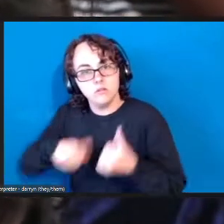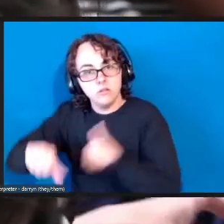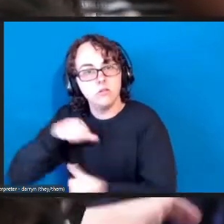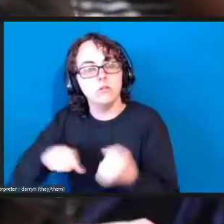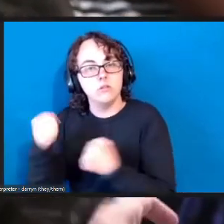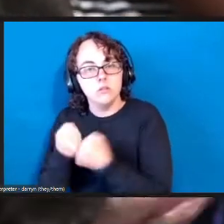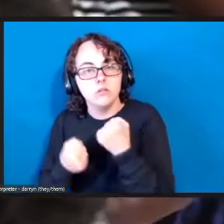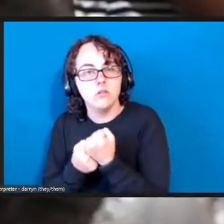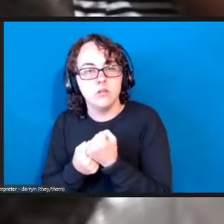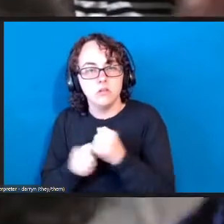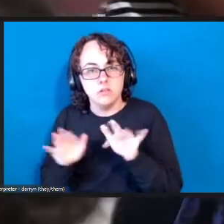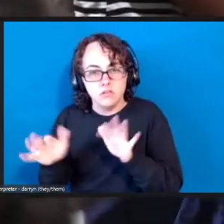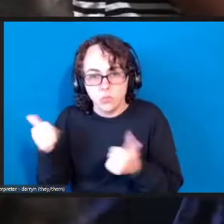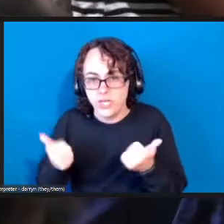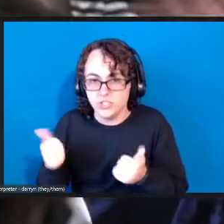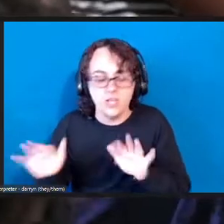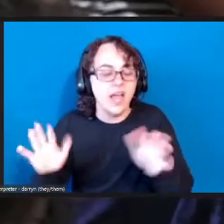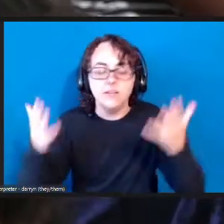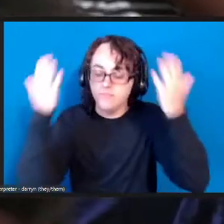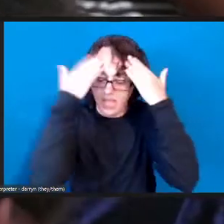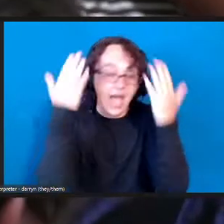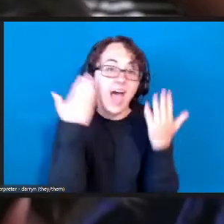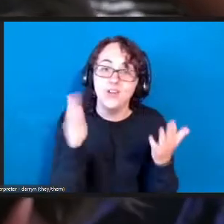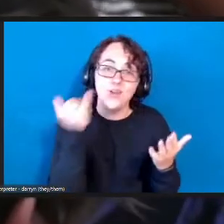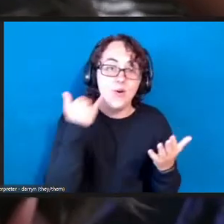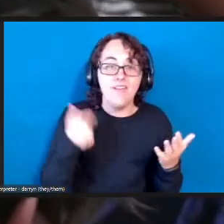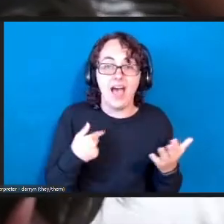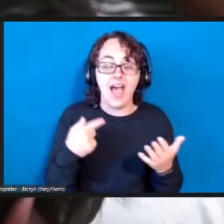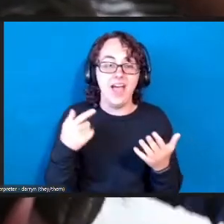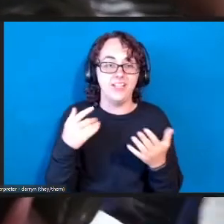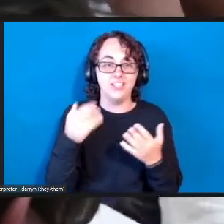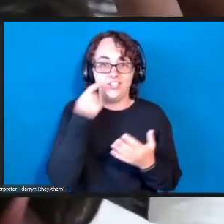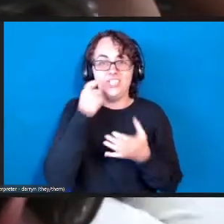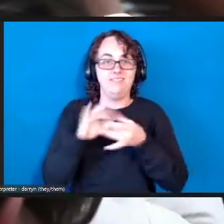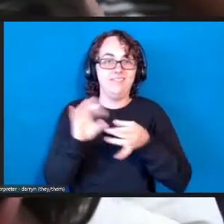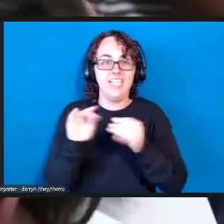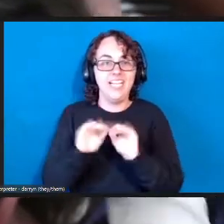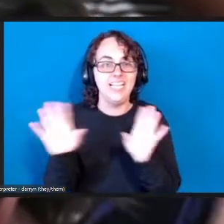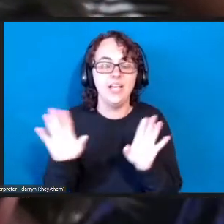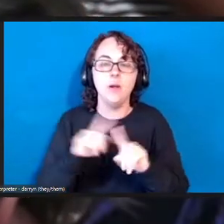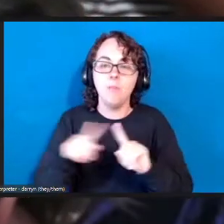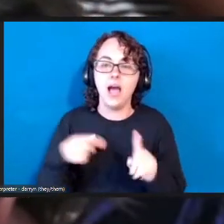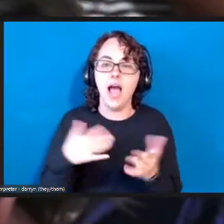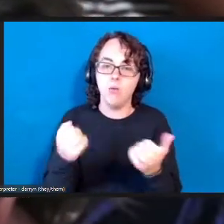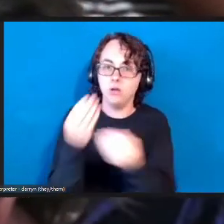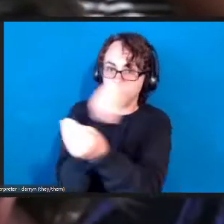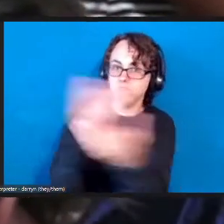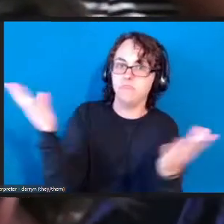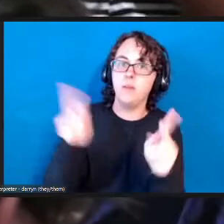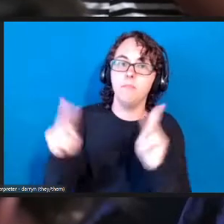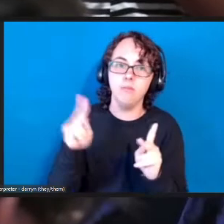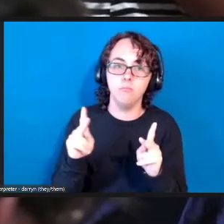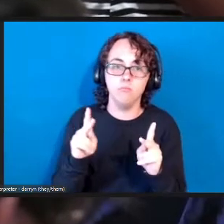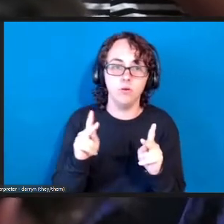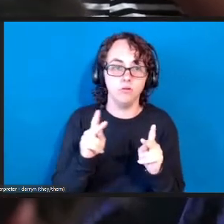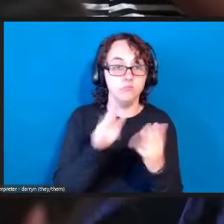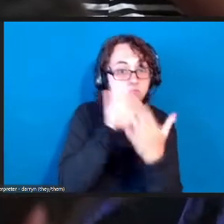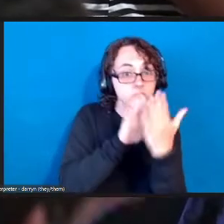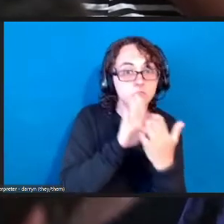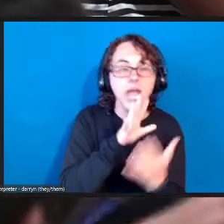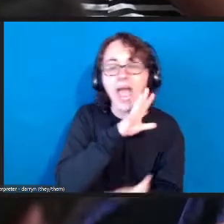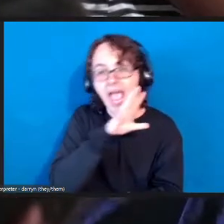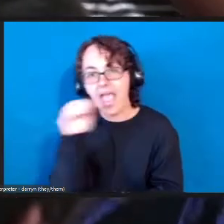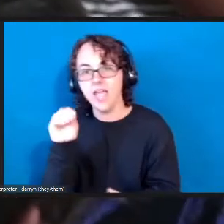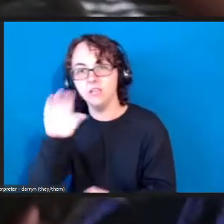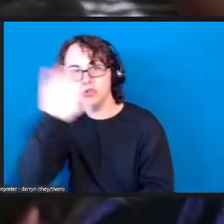even sure that that's clear, and I just want to say this for folks in both the virtual space as well as 3D. Whatever you share,